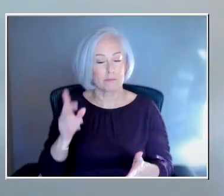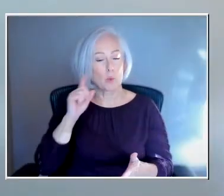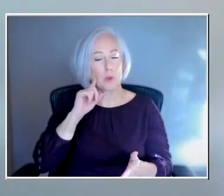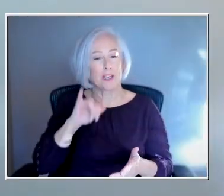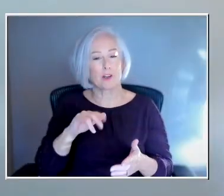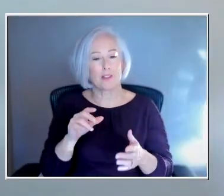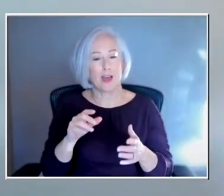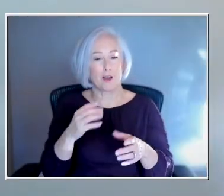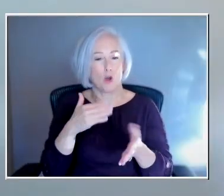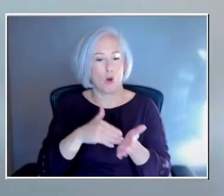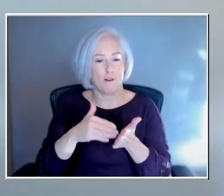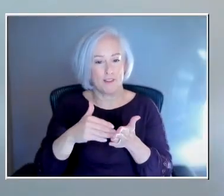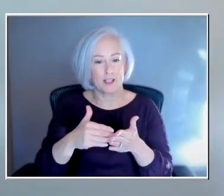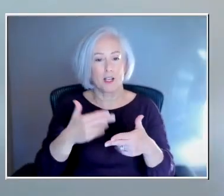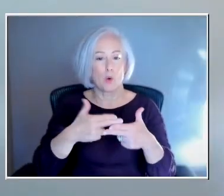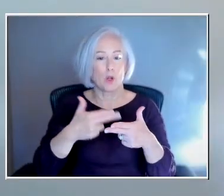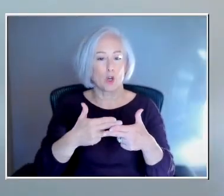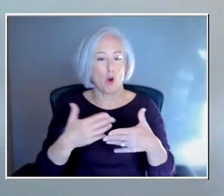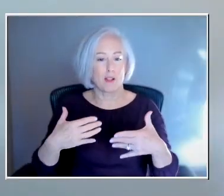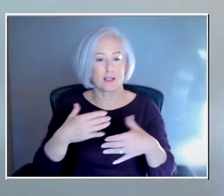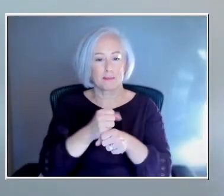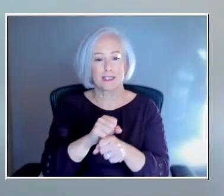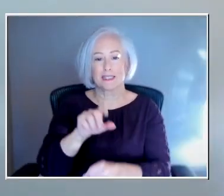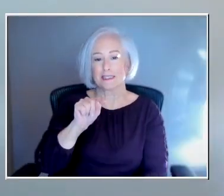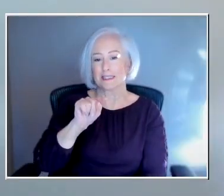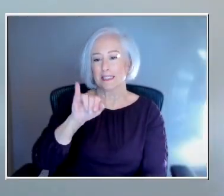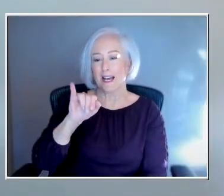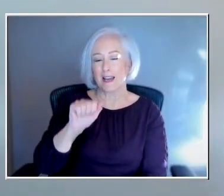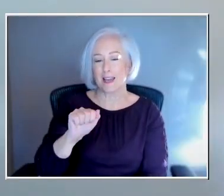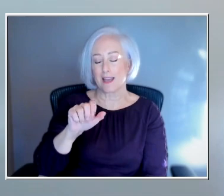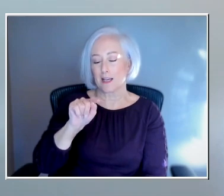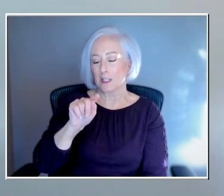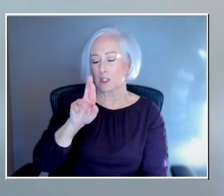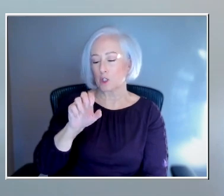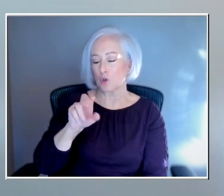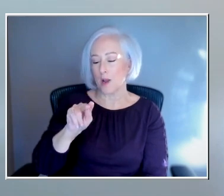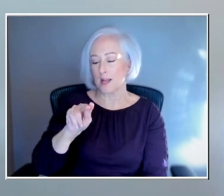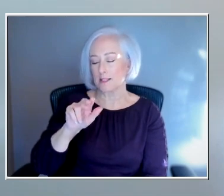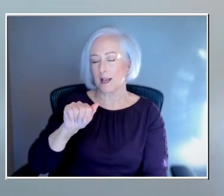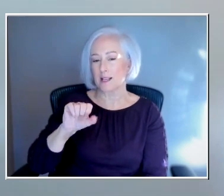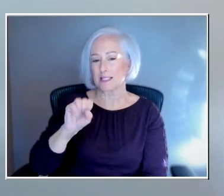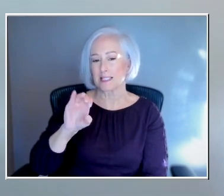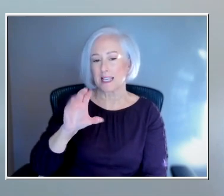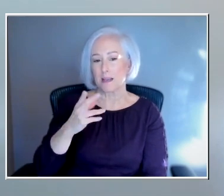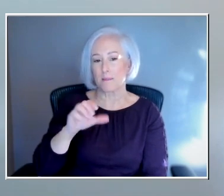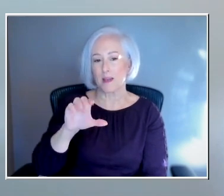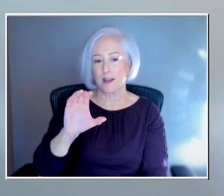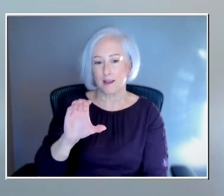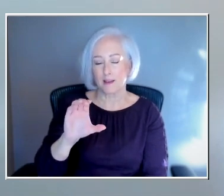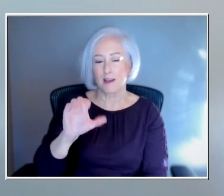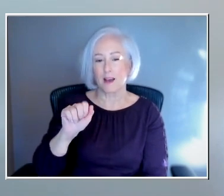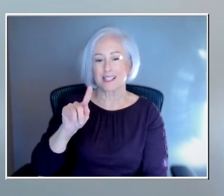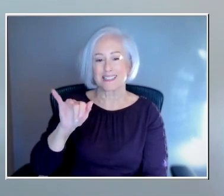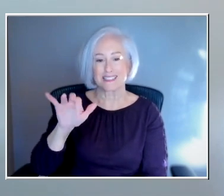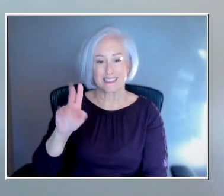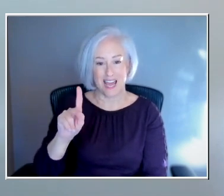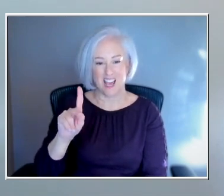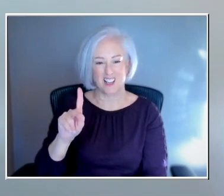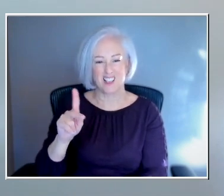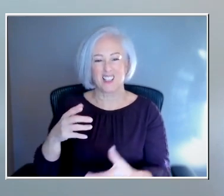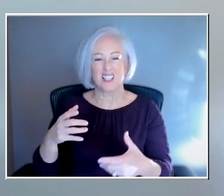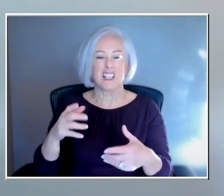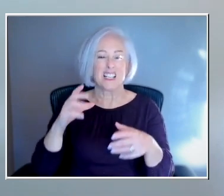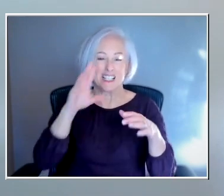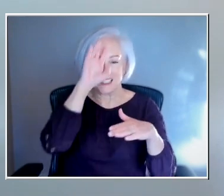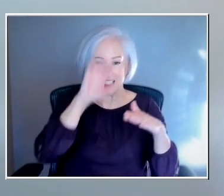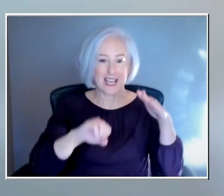call it, a TIA or transient ischemic attack. And that is a stroke, and we treat it like a stroke that's more permanent,